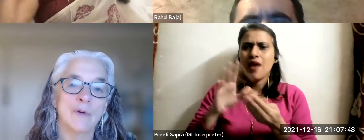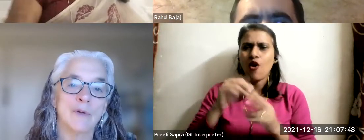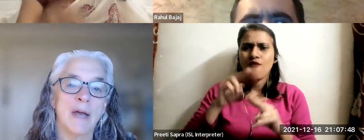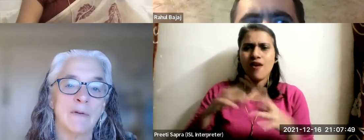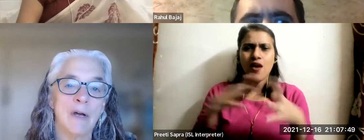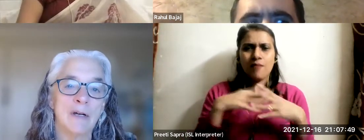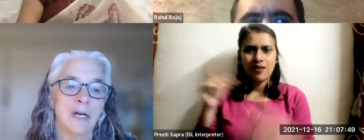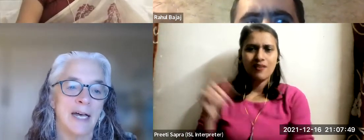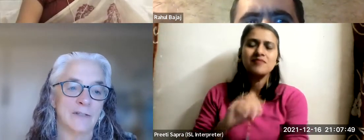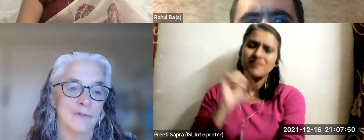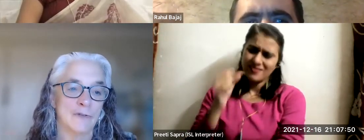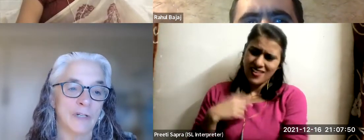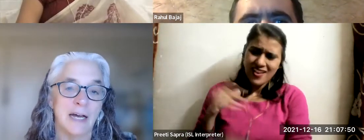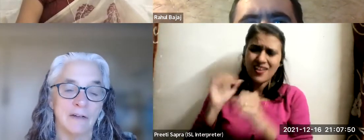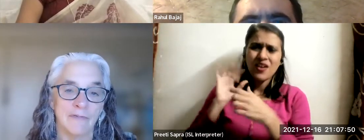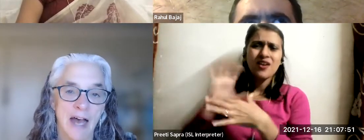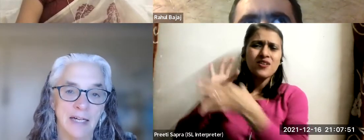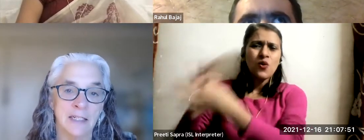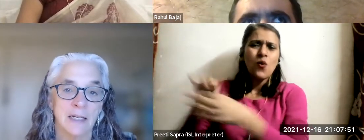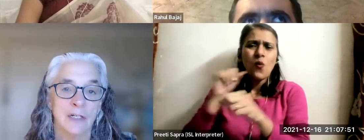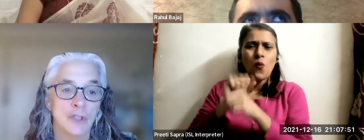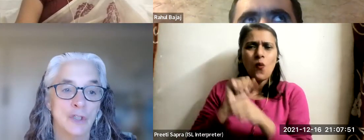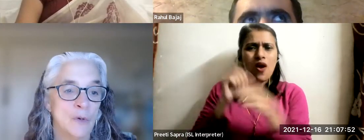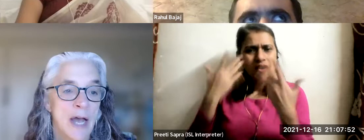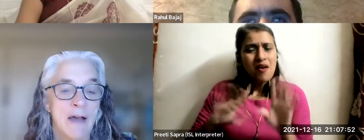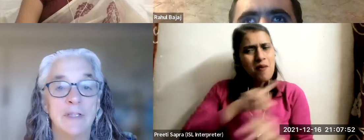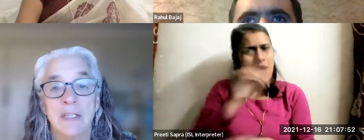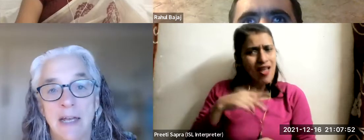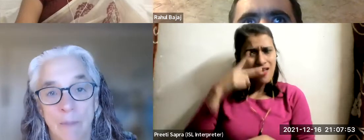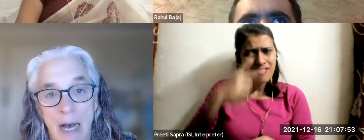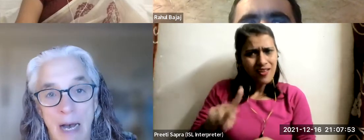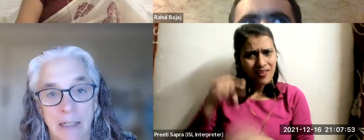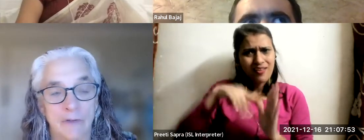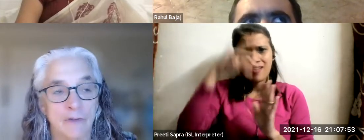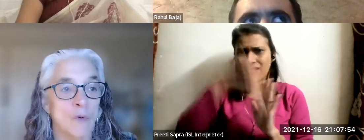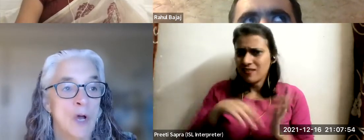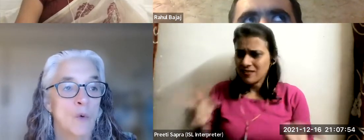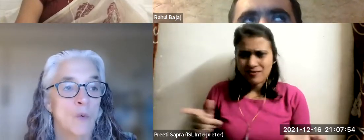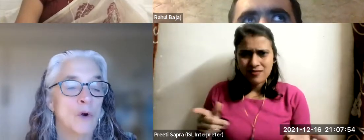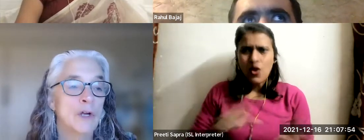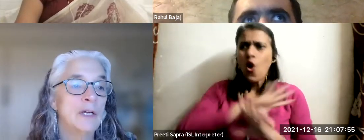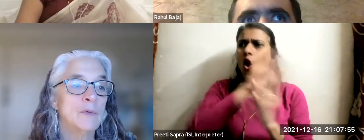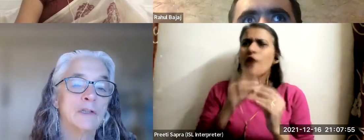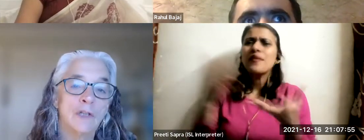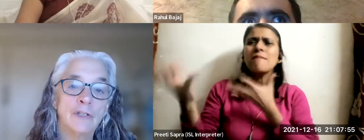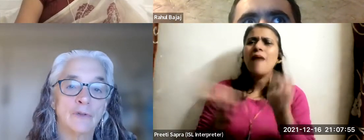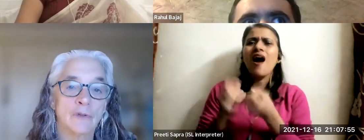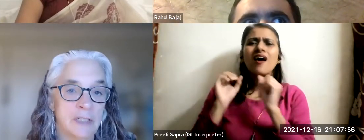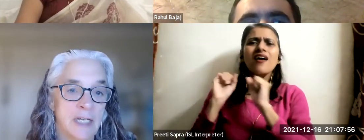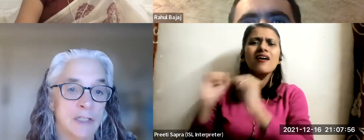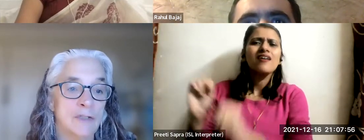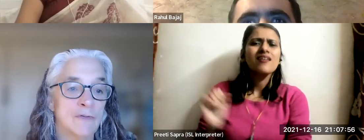our work with Bank of America had this trickle down effect to everything they are buying. So working with the